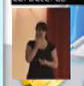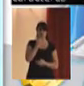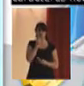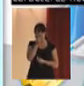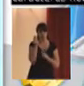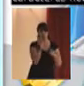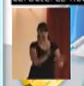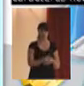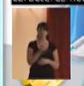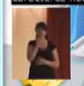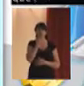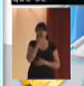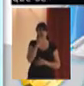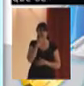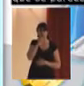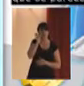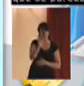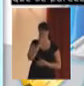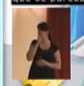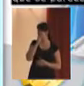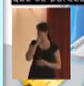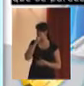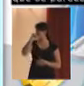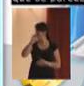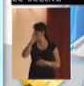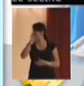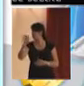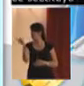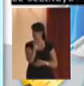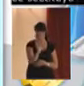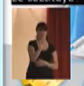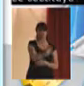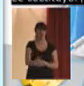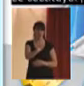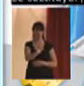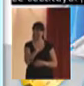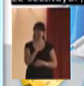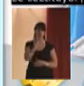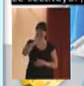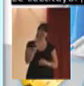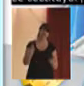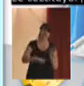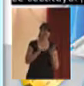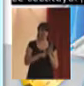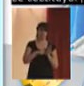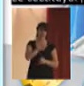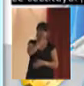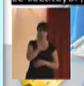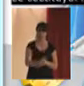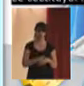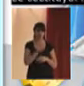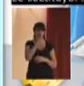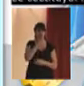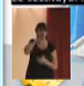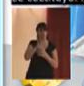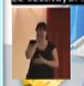order to replace it. So, for instance, as here instead of ASS is at and a symbol of the